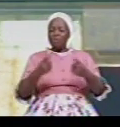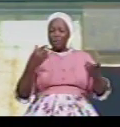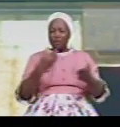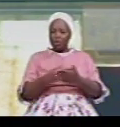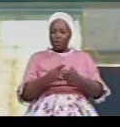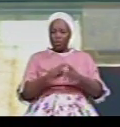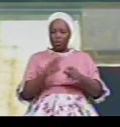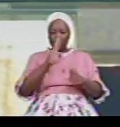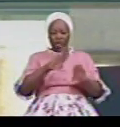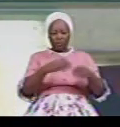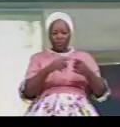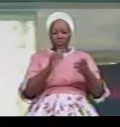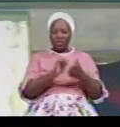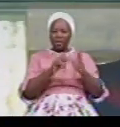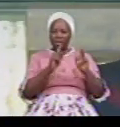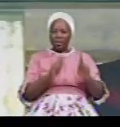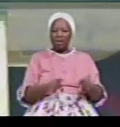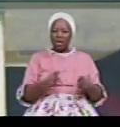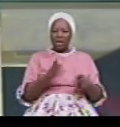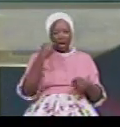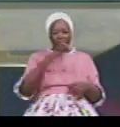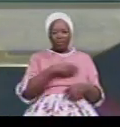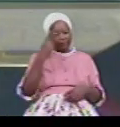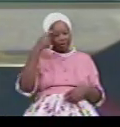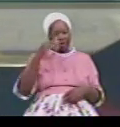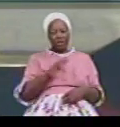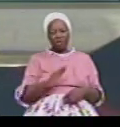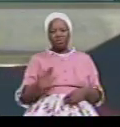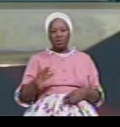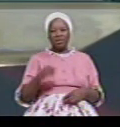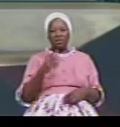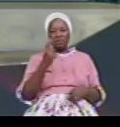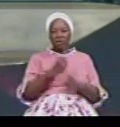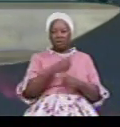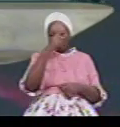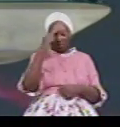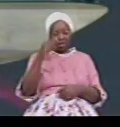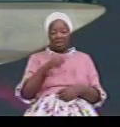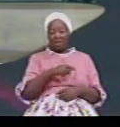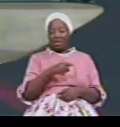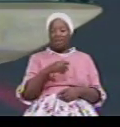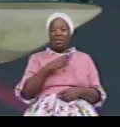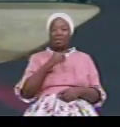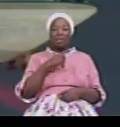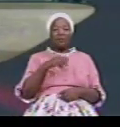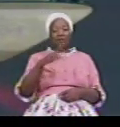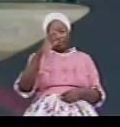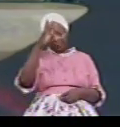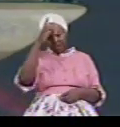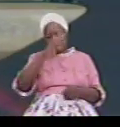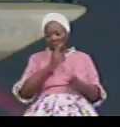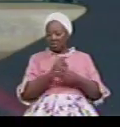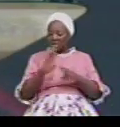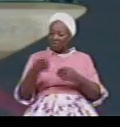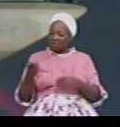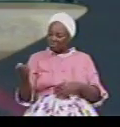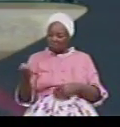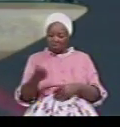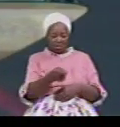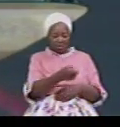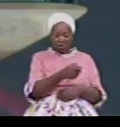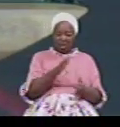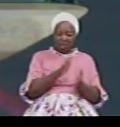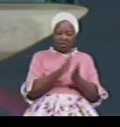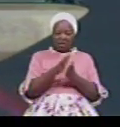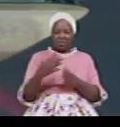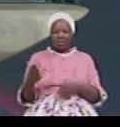that person. And for the children, just because of the father, he gave a little thing there, a little thing there, a little thing there, that